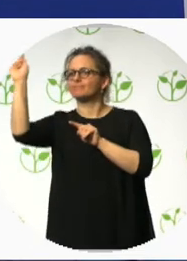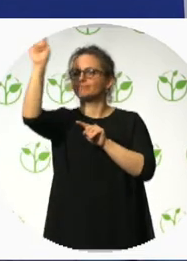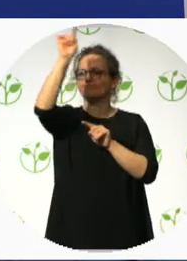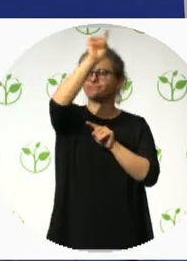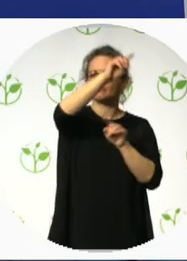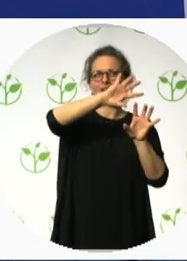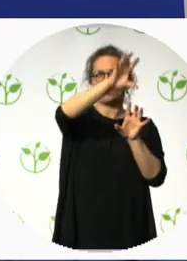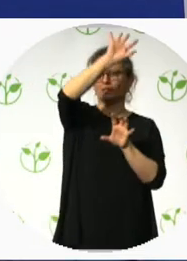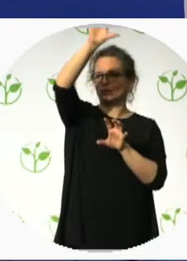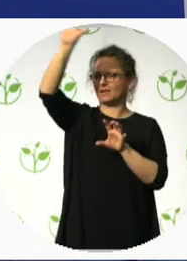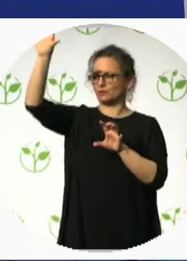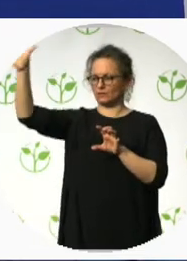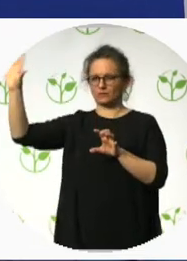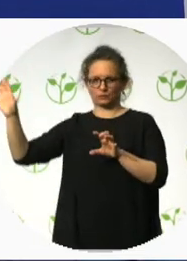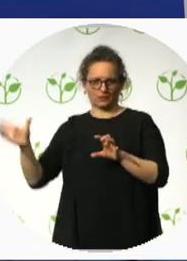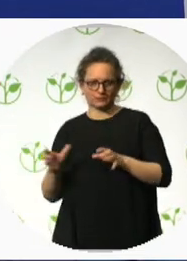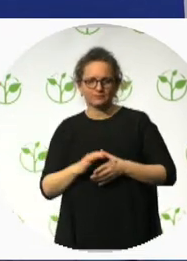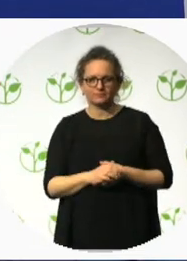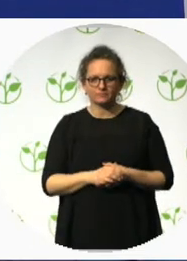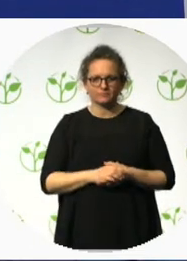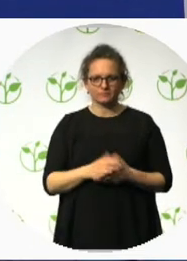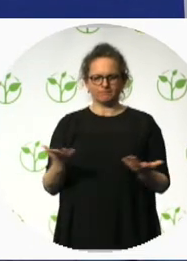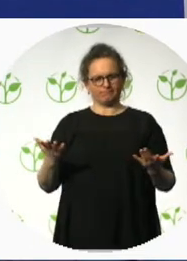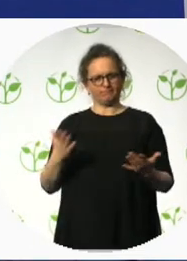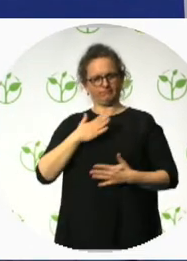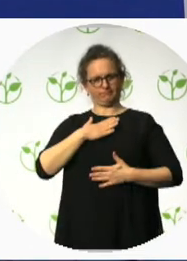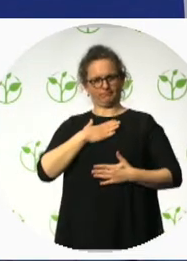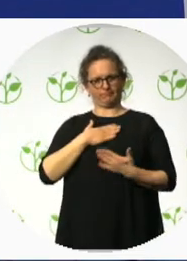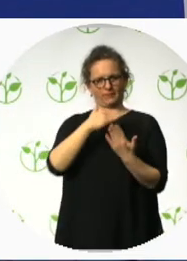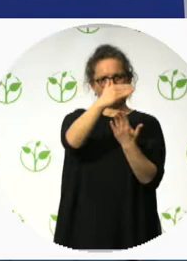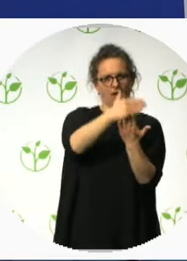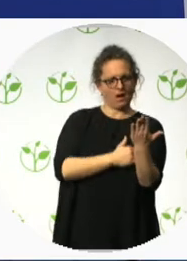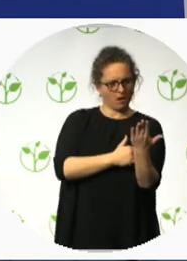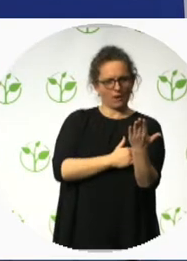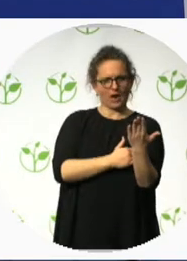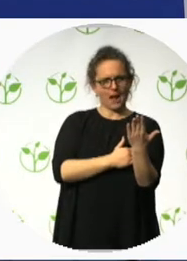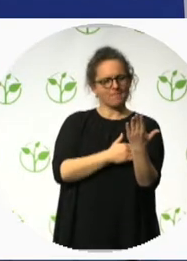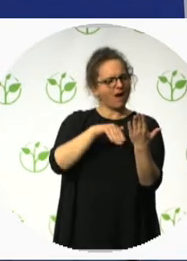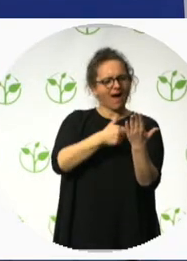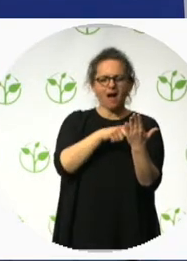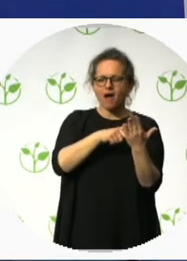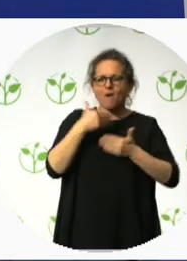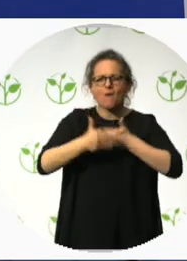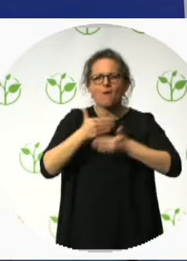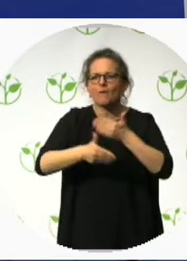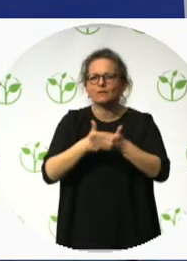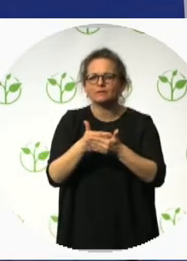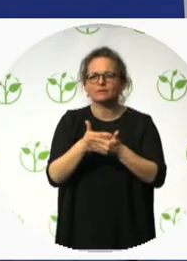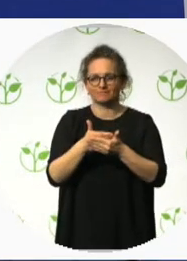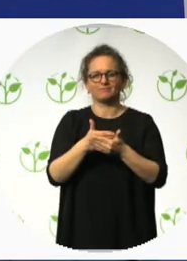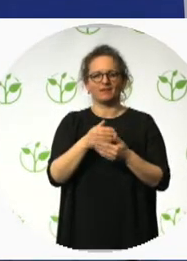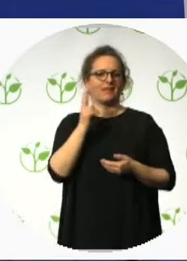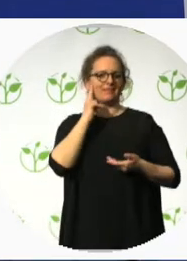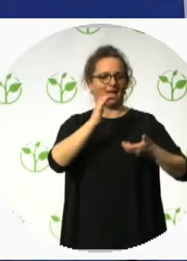So the strategy of our program is to collaborate with the local deaf associations who help us to identify talented